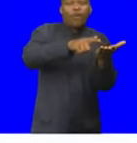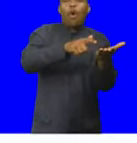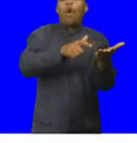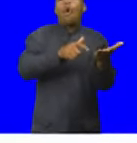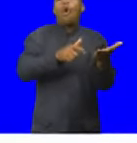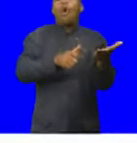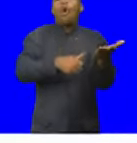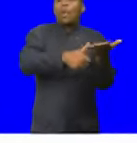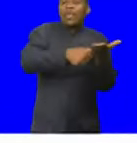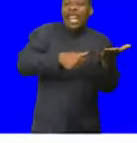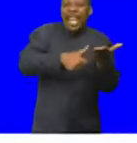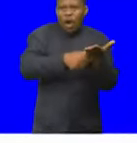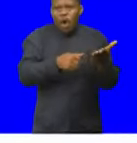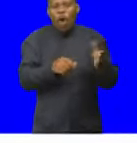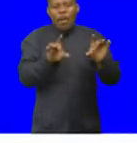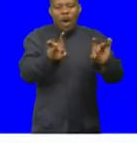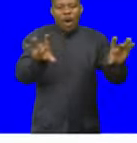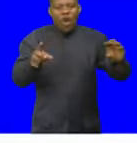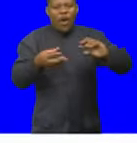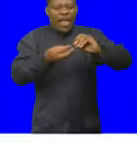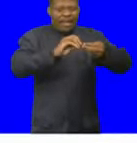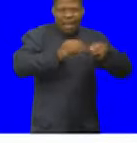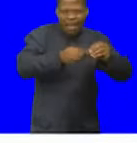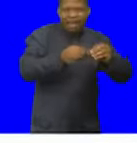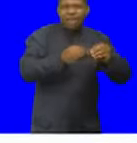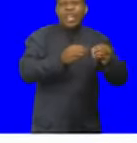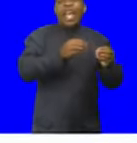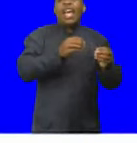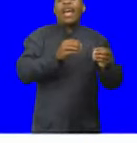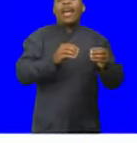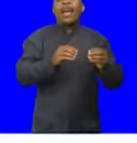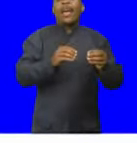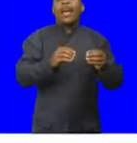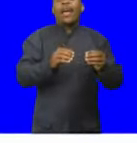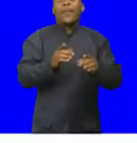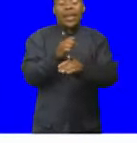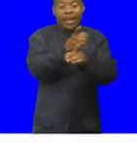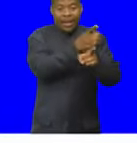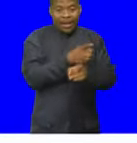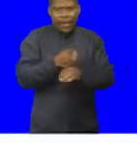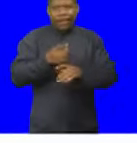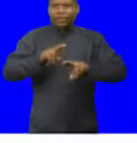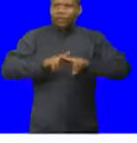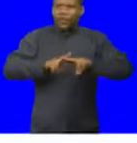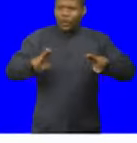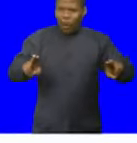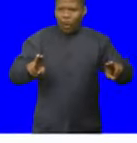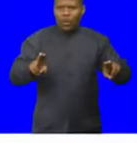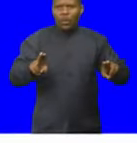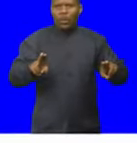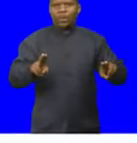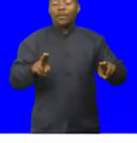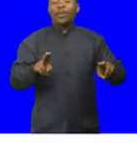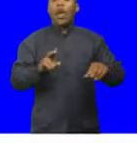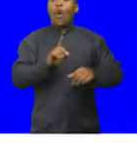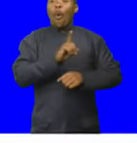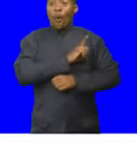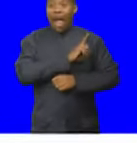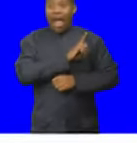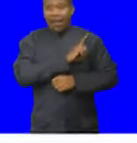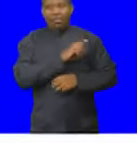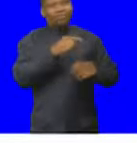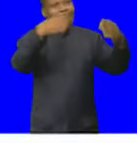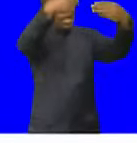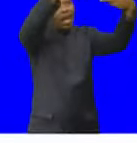weTindzaba emthelo lo sithathwa emholweni ile Income Tax Amendment Bill of 2022. Lokuke kubangelwe